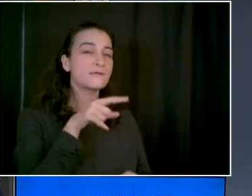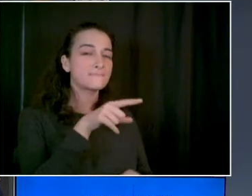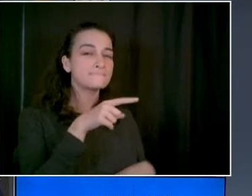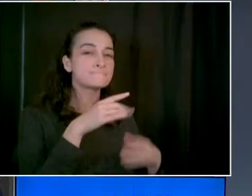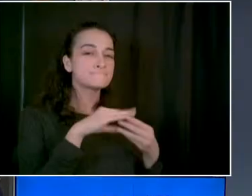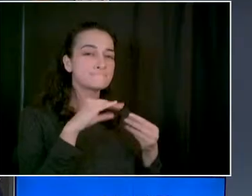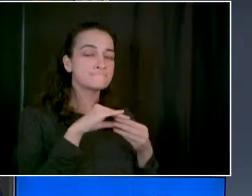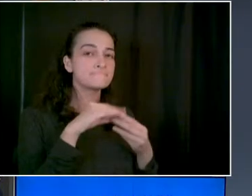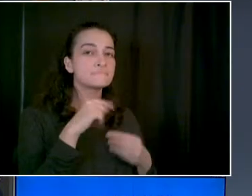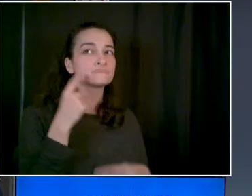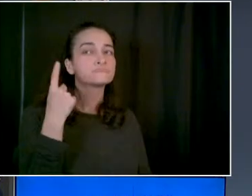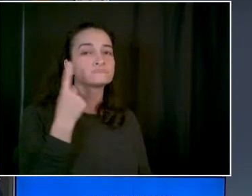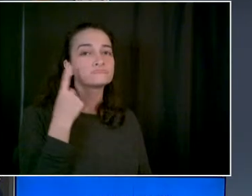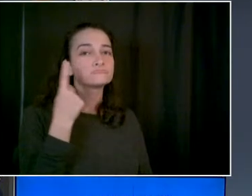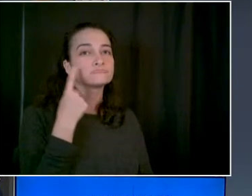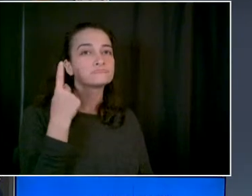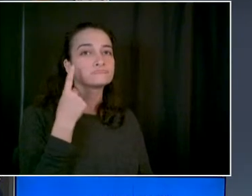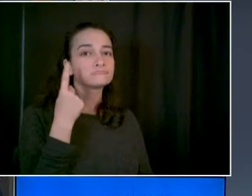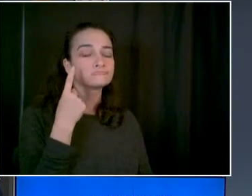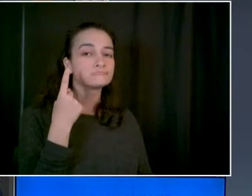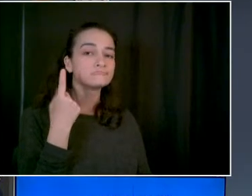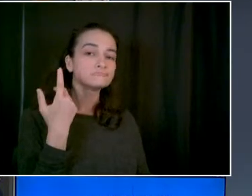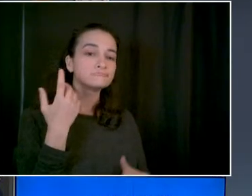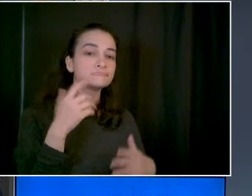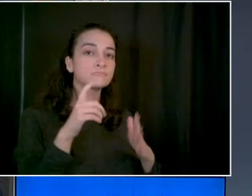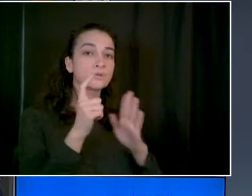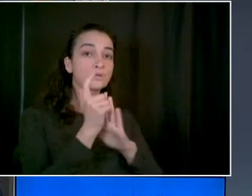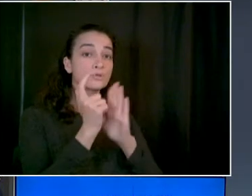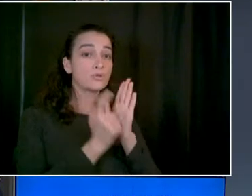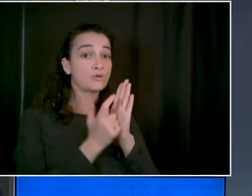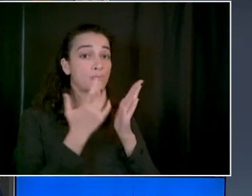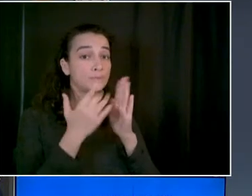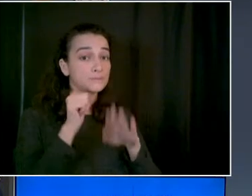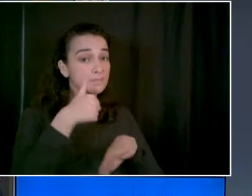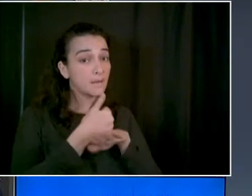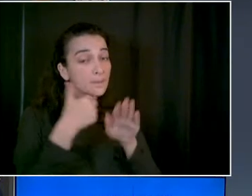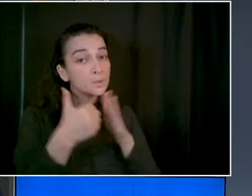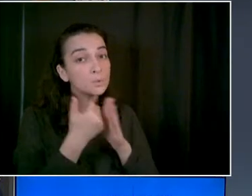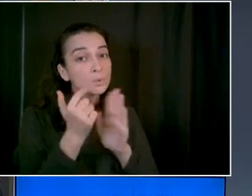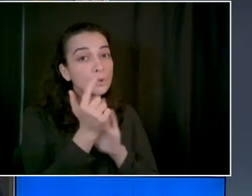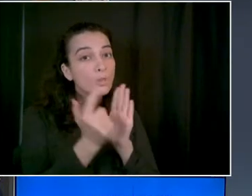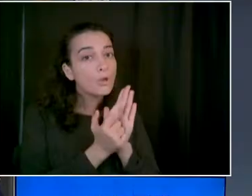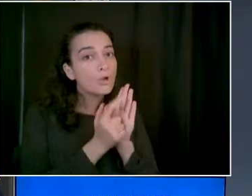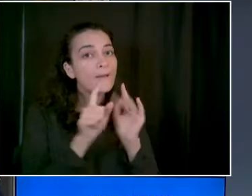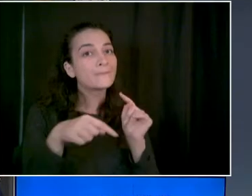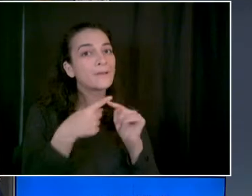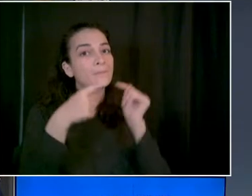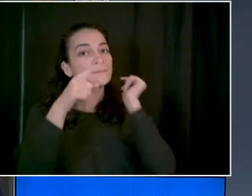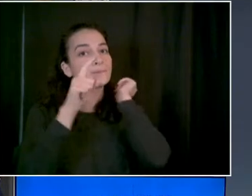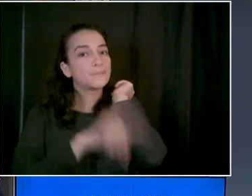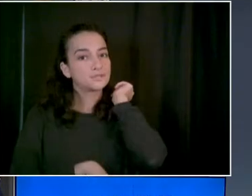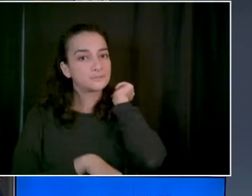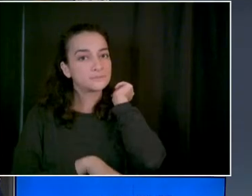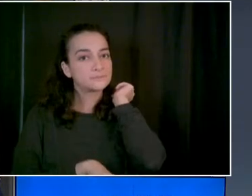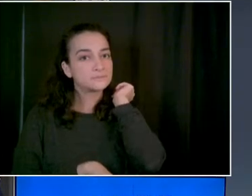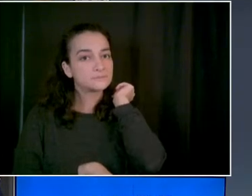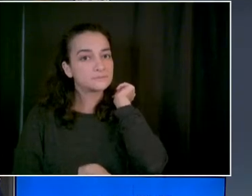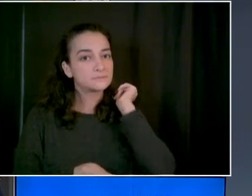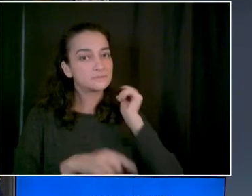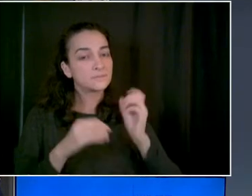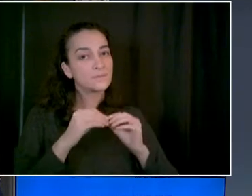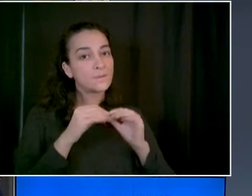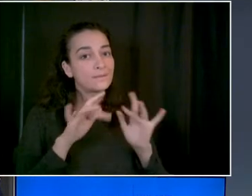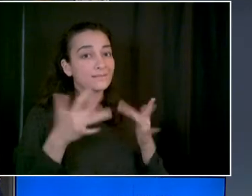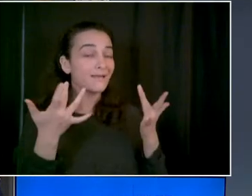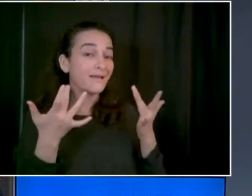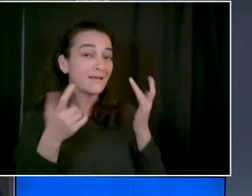that aren't even bail eligible anymore, and then the judges release them. So isn't this part of the problem? Do you talk to anybody in Albany